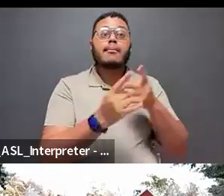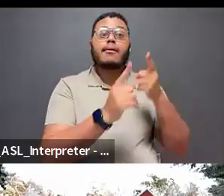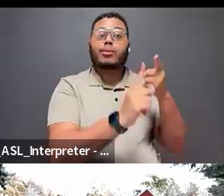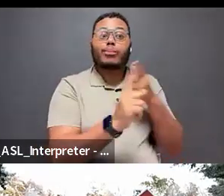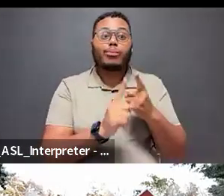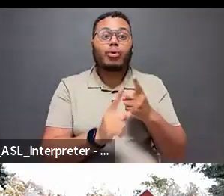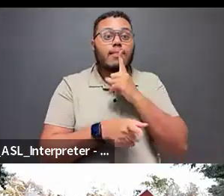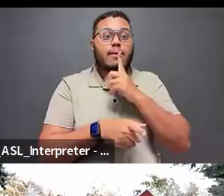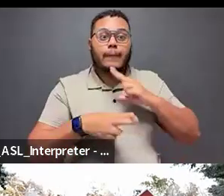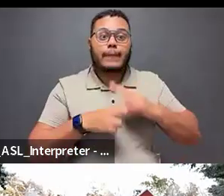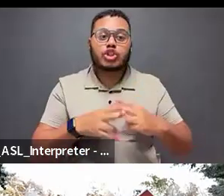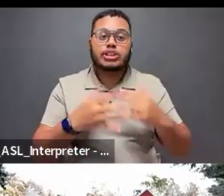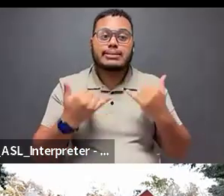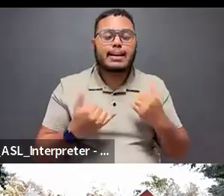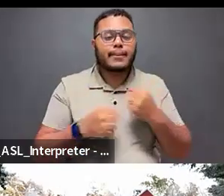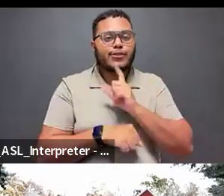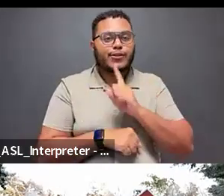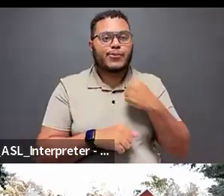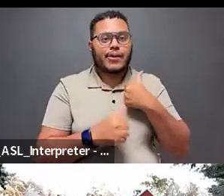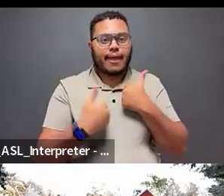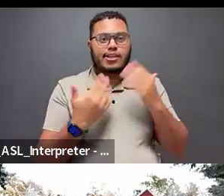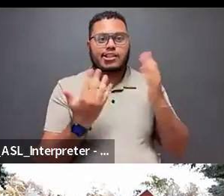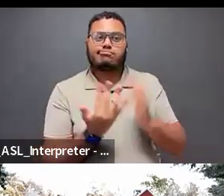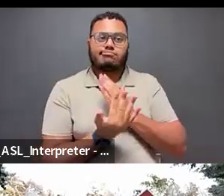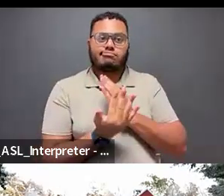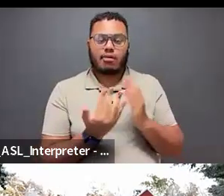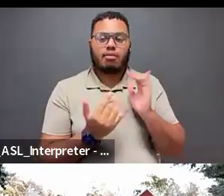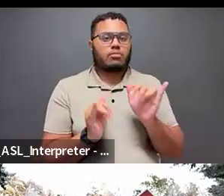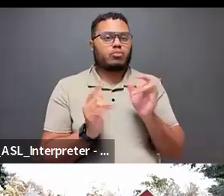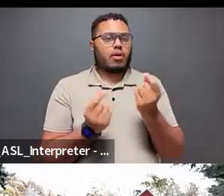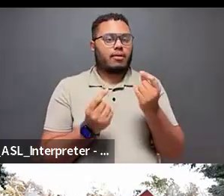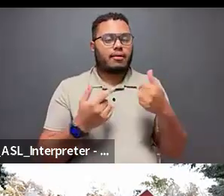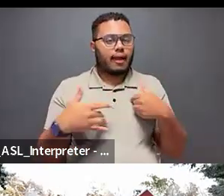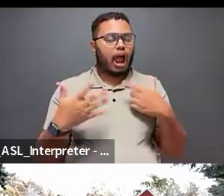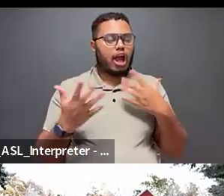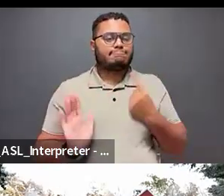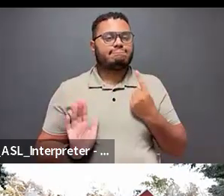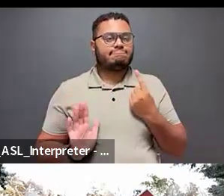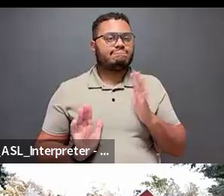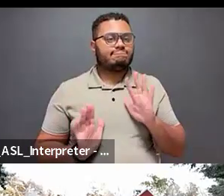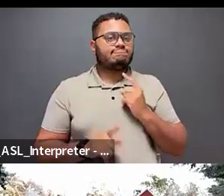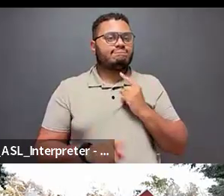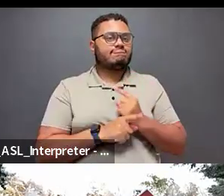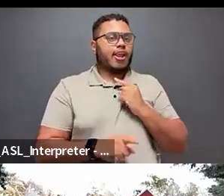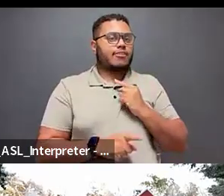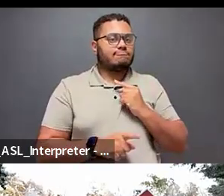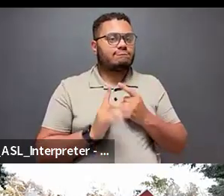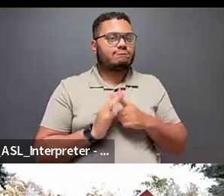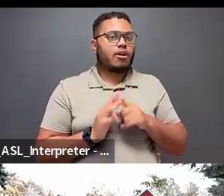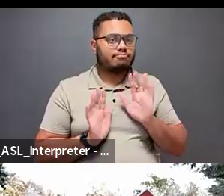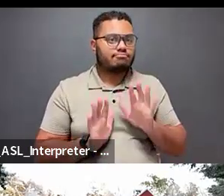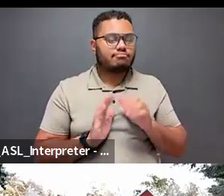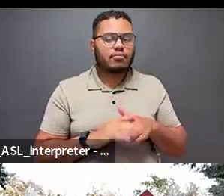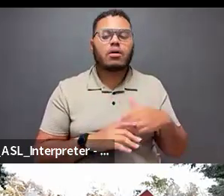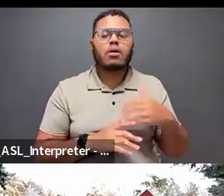today in terms of making sure we have a spectrum is definitely what I would consider the right start. I